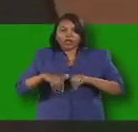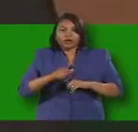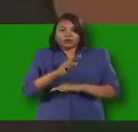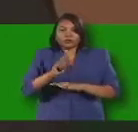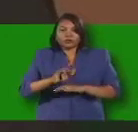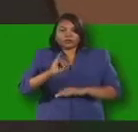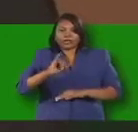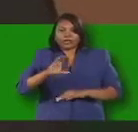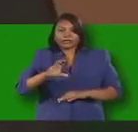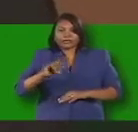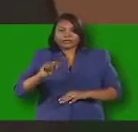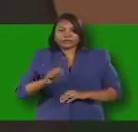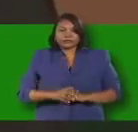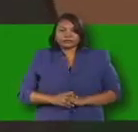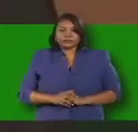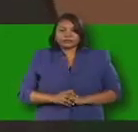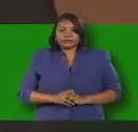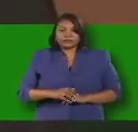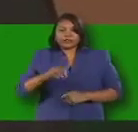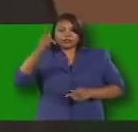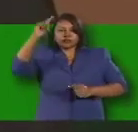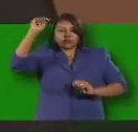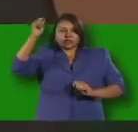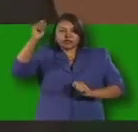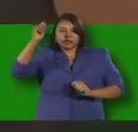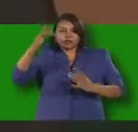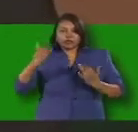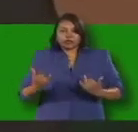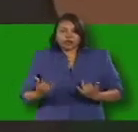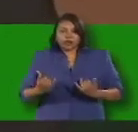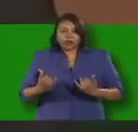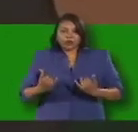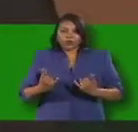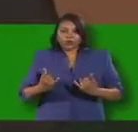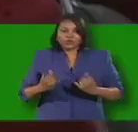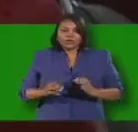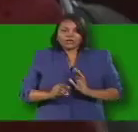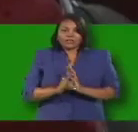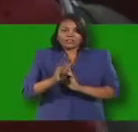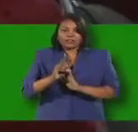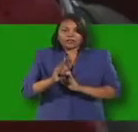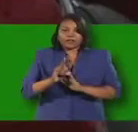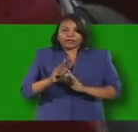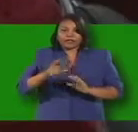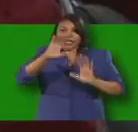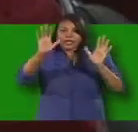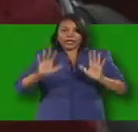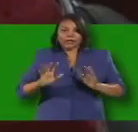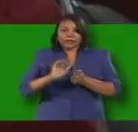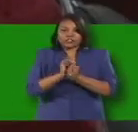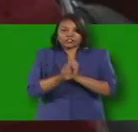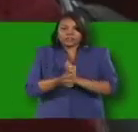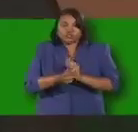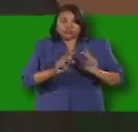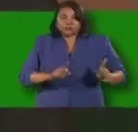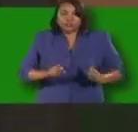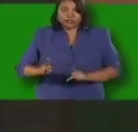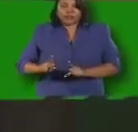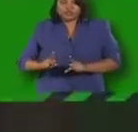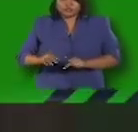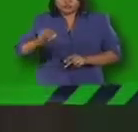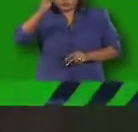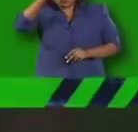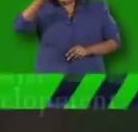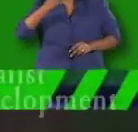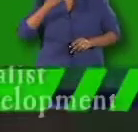and experiences. Trinidad and Tobago is now developing its climate change policy. As Mr. Labelle indicated, you can